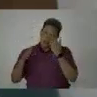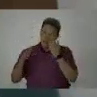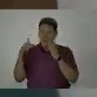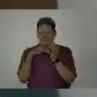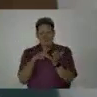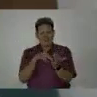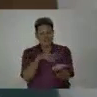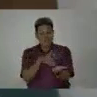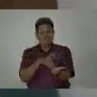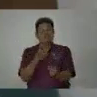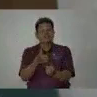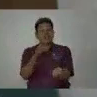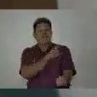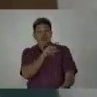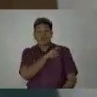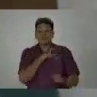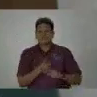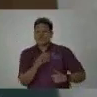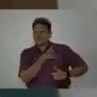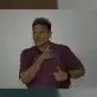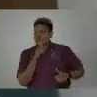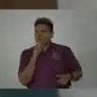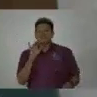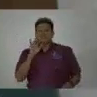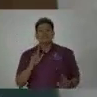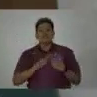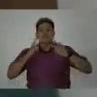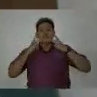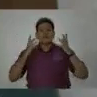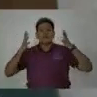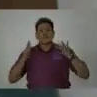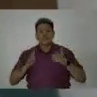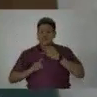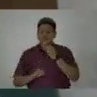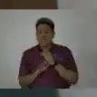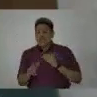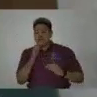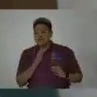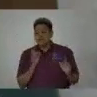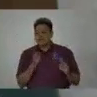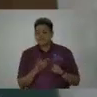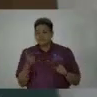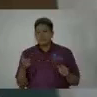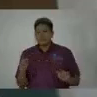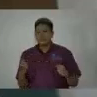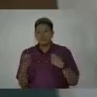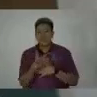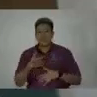the doctors, the police, the soldiers, the civil and public servants. Madam Speaker, they are trying to scare